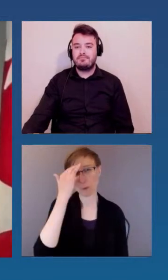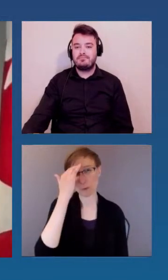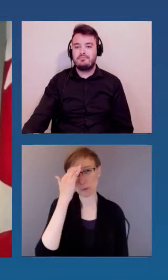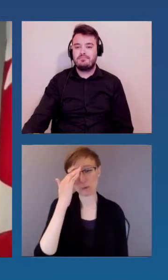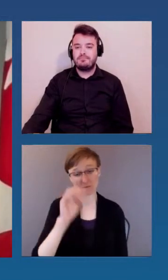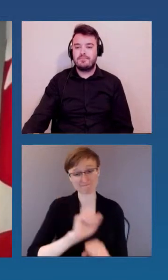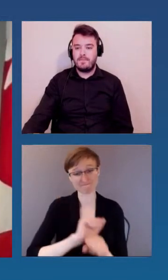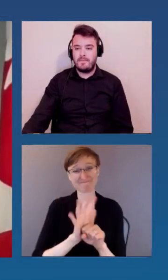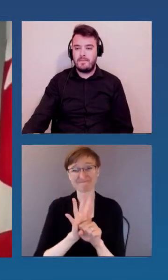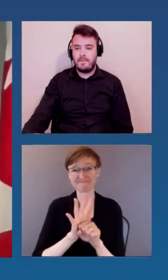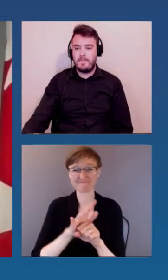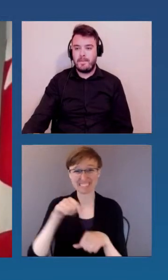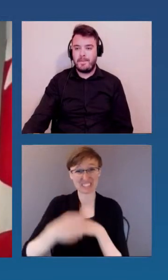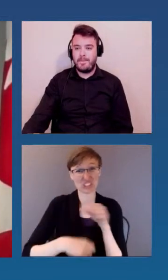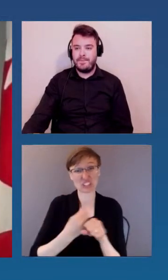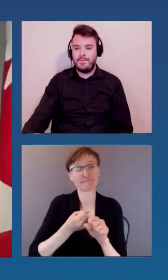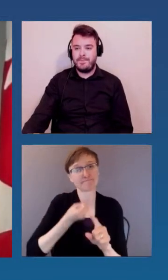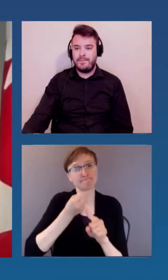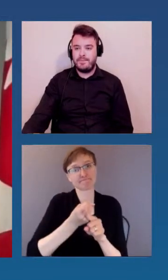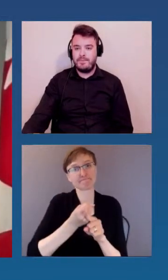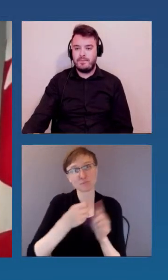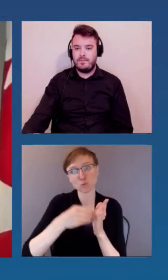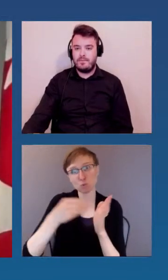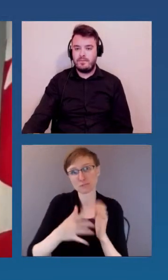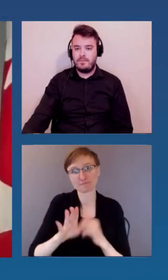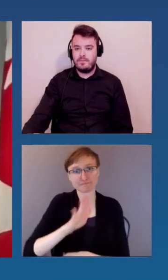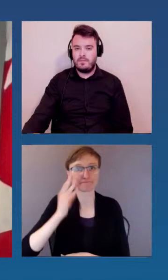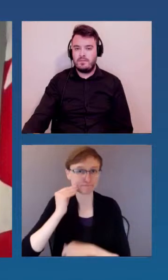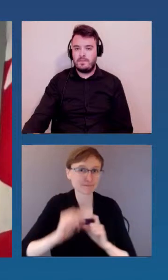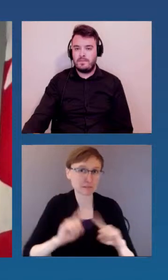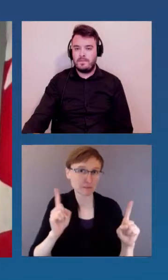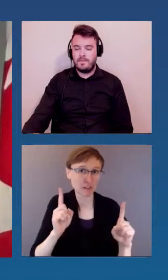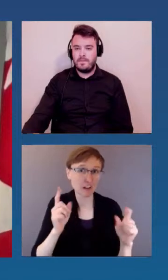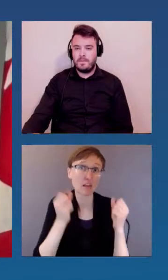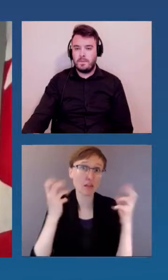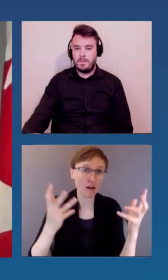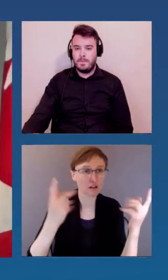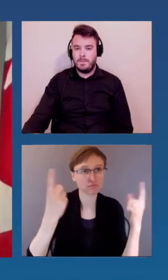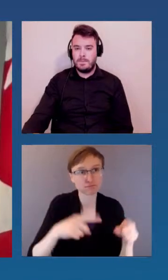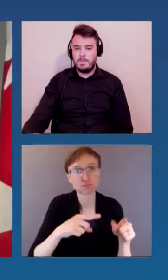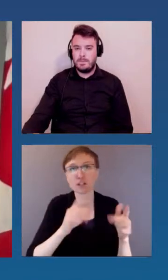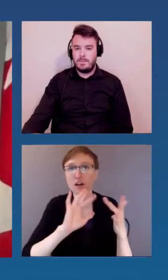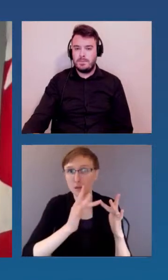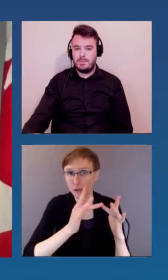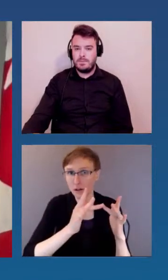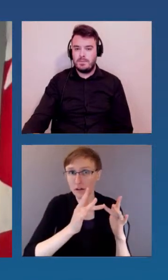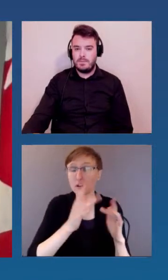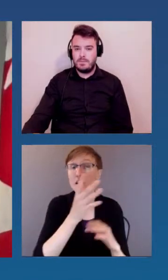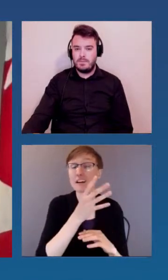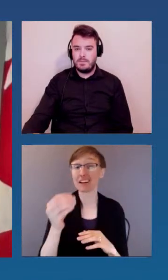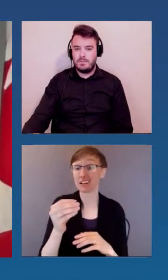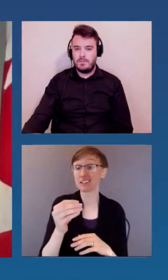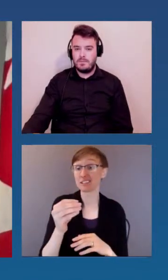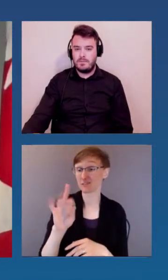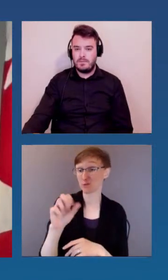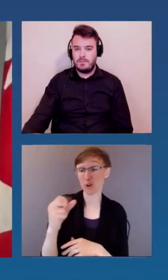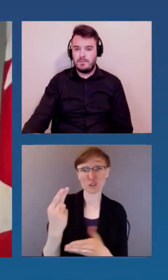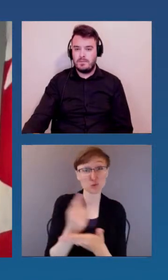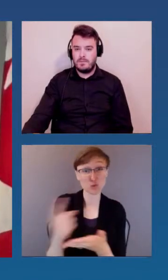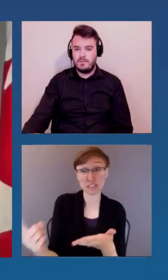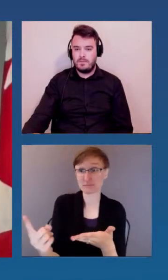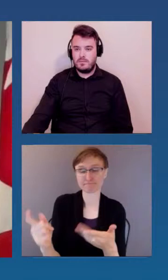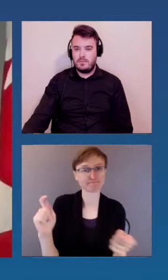staff are working diligently to ensure a safe return to school this fall. This includes our university and college students, who contribute so